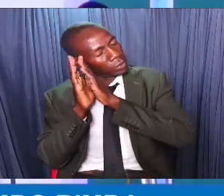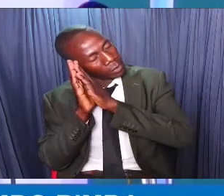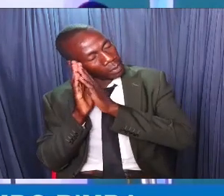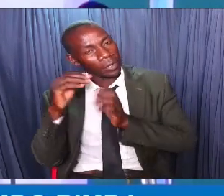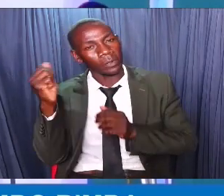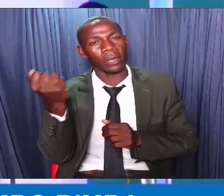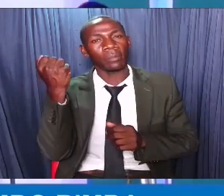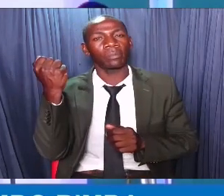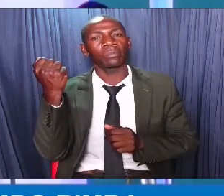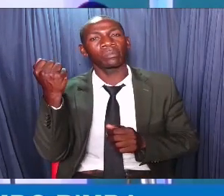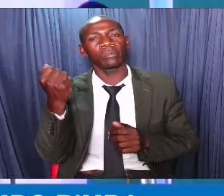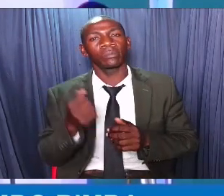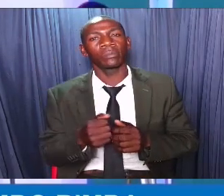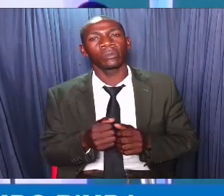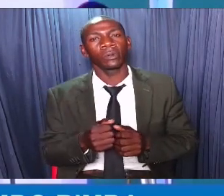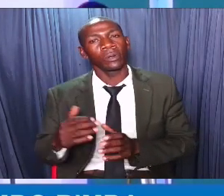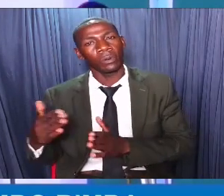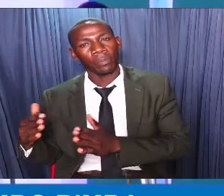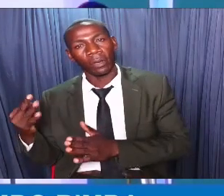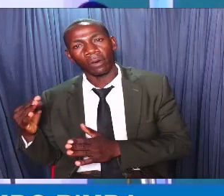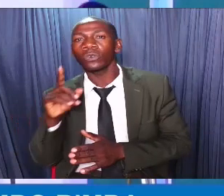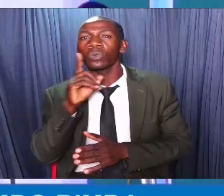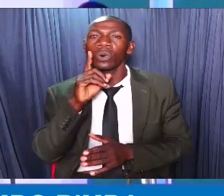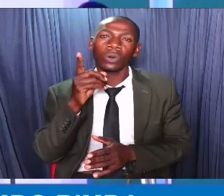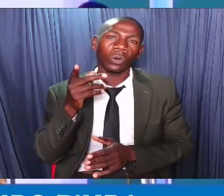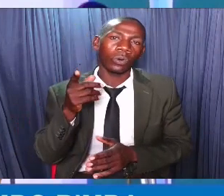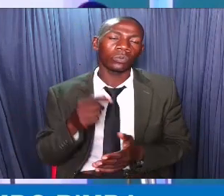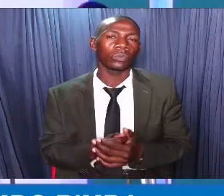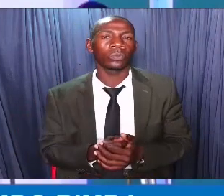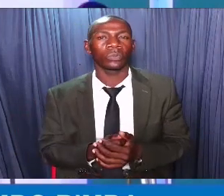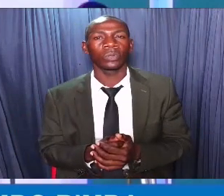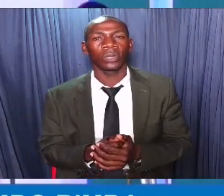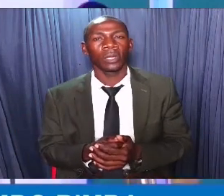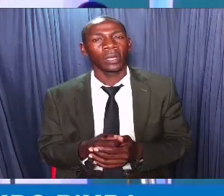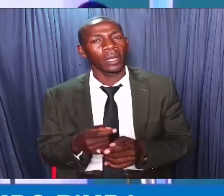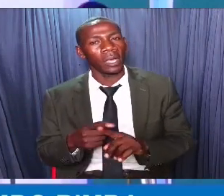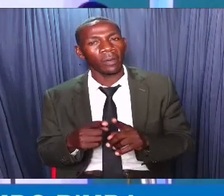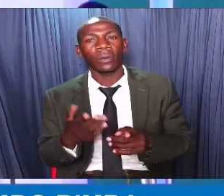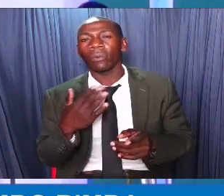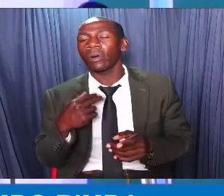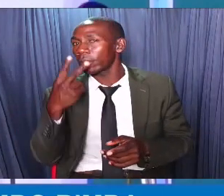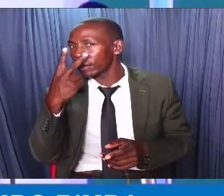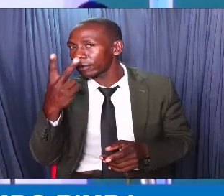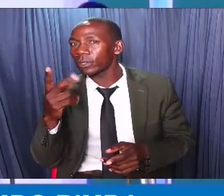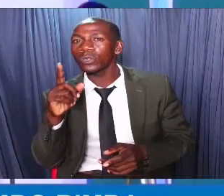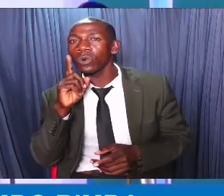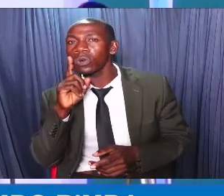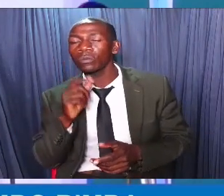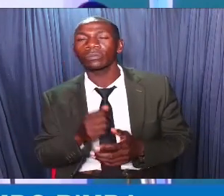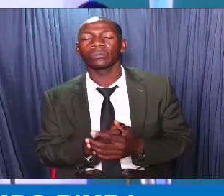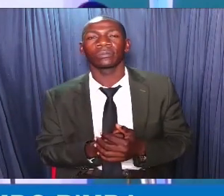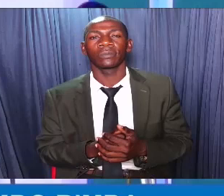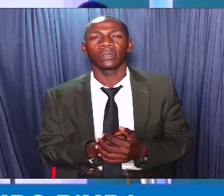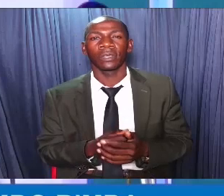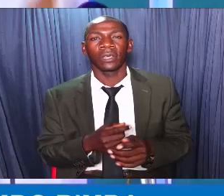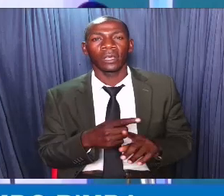When you sleep and woken up, unapanga ya kesho, you are planning about the tomorrow. Maana kila mmoja anataka aone kesho. Because everybody wants to see tomorrow. Kila